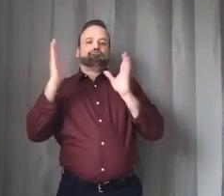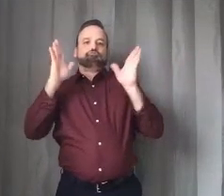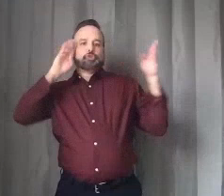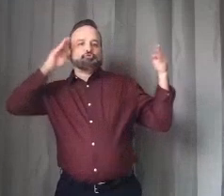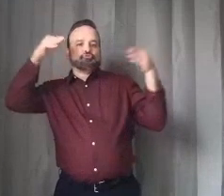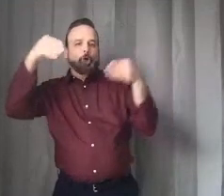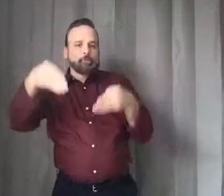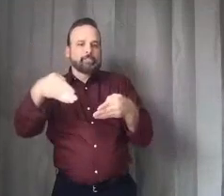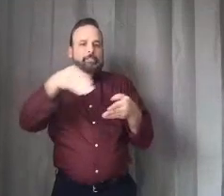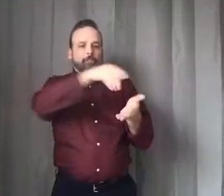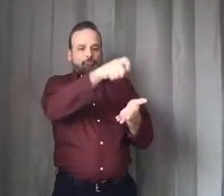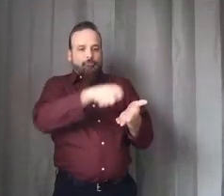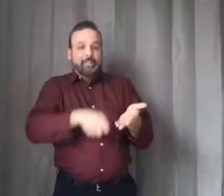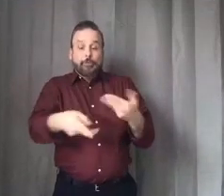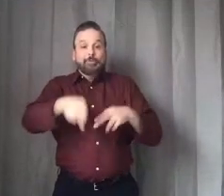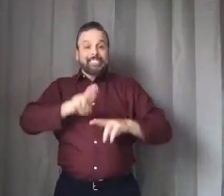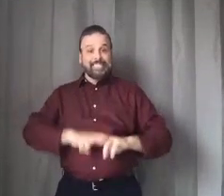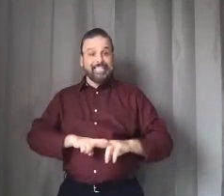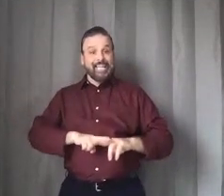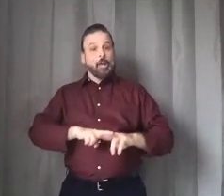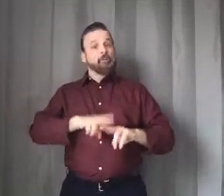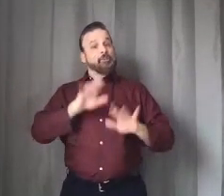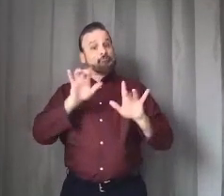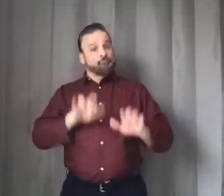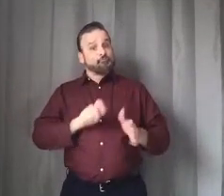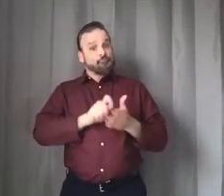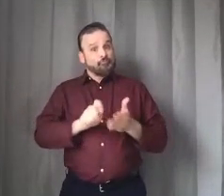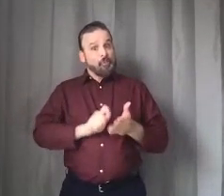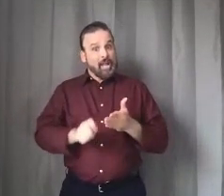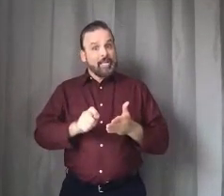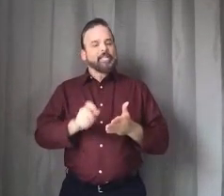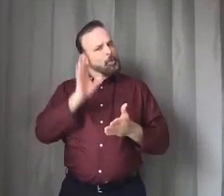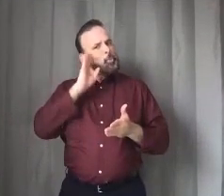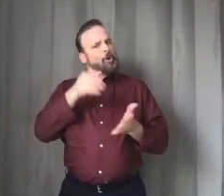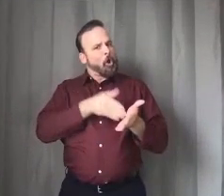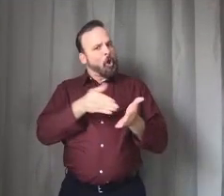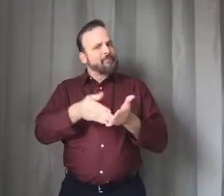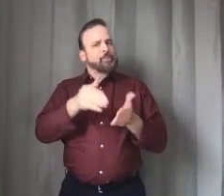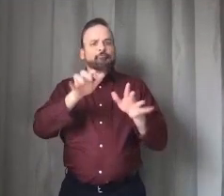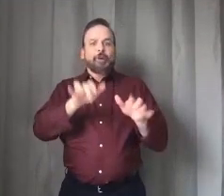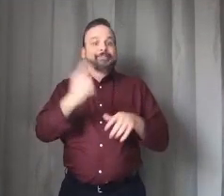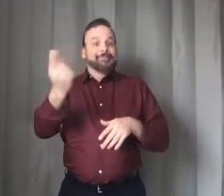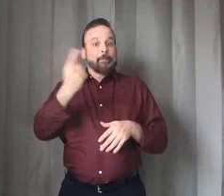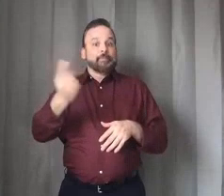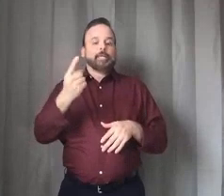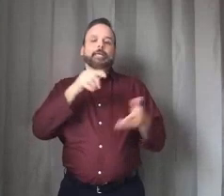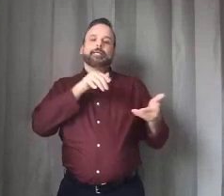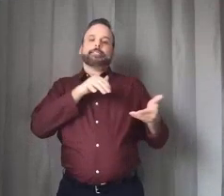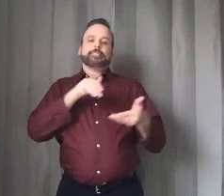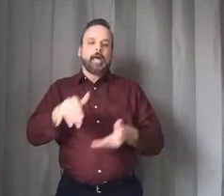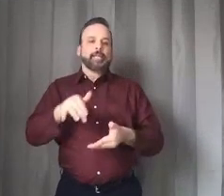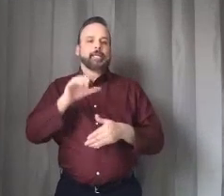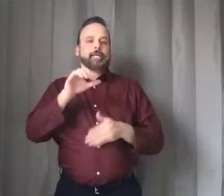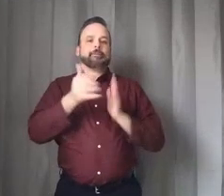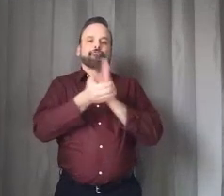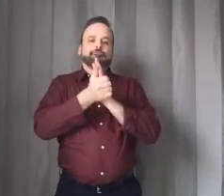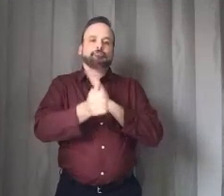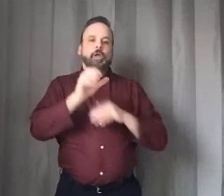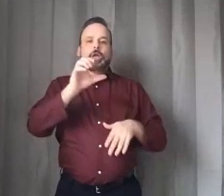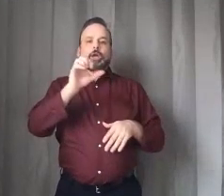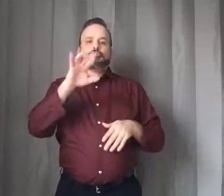up, oftentimes it'll come to you. And then, of course, studying craft, studying, reading. I think screenwriting books are awesome. I